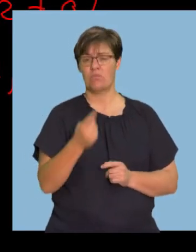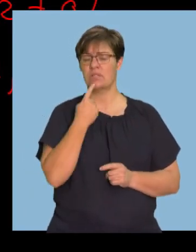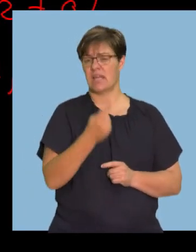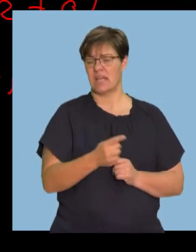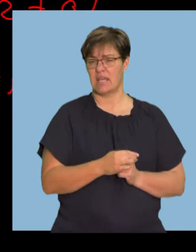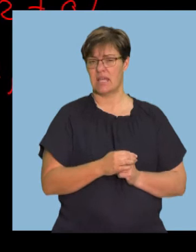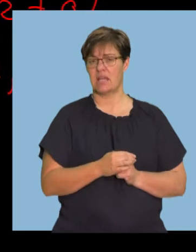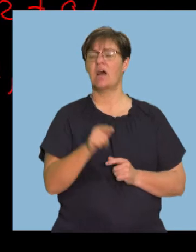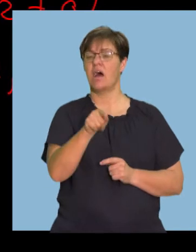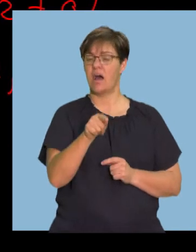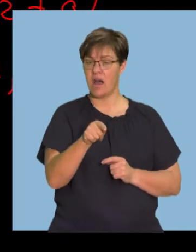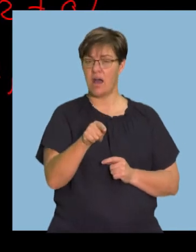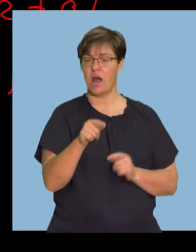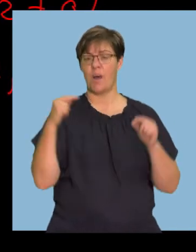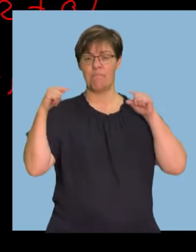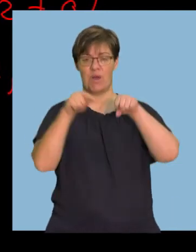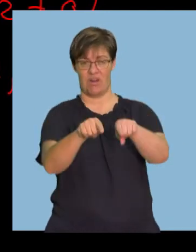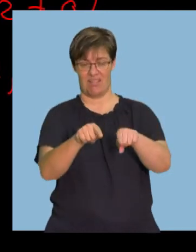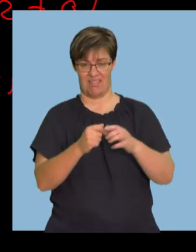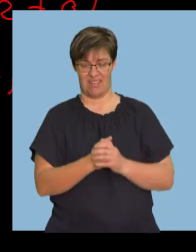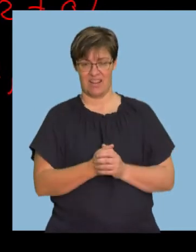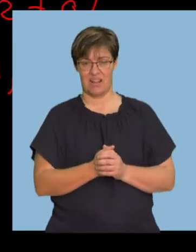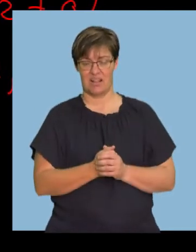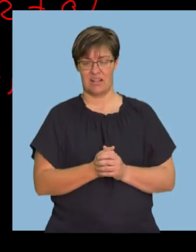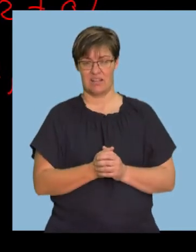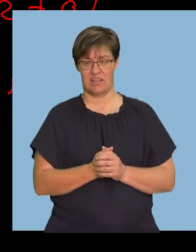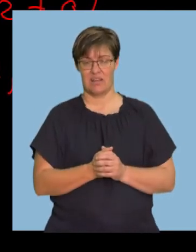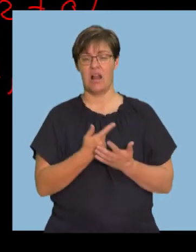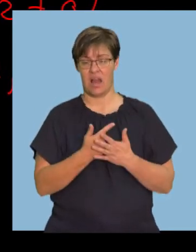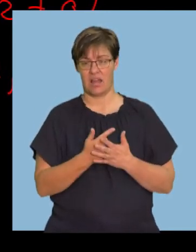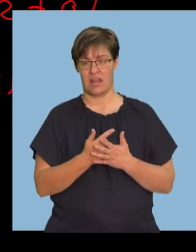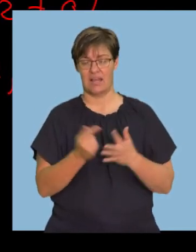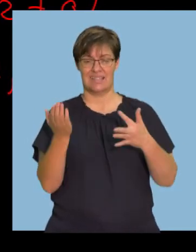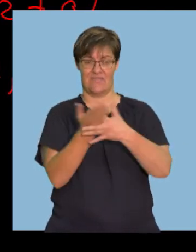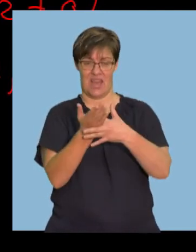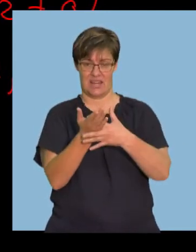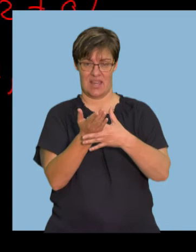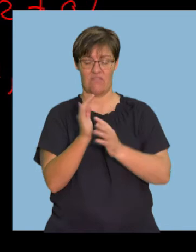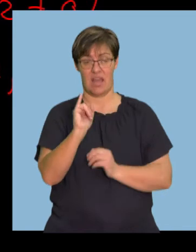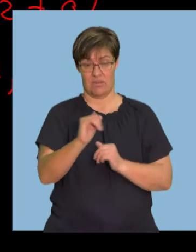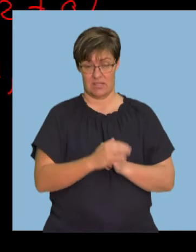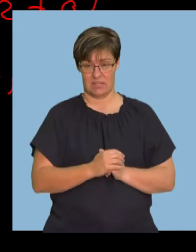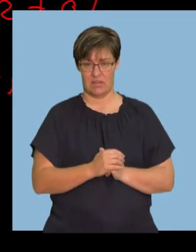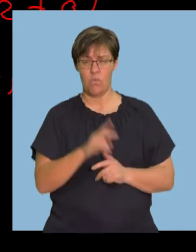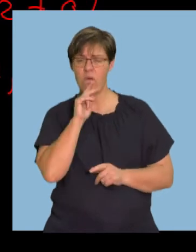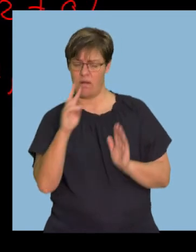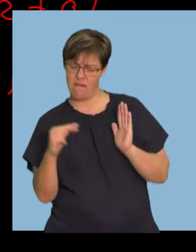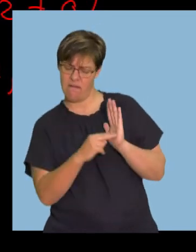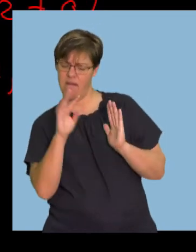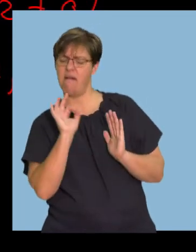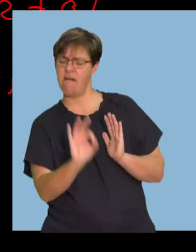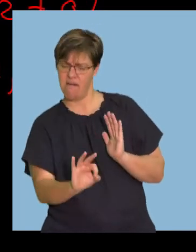we say a parallel circuit is actually a current divider. But we would also verify if